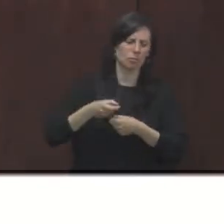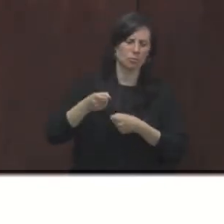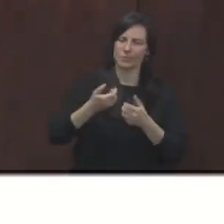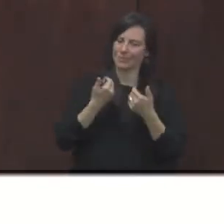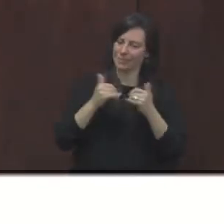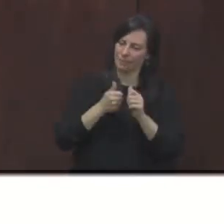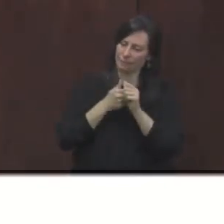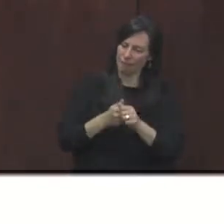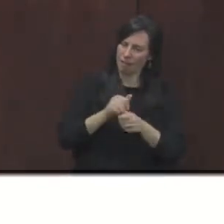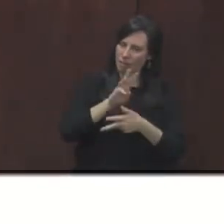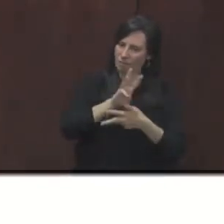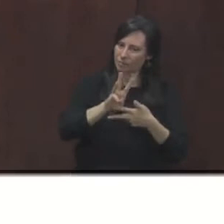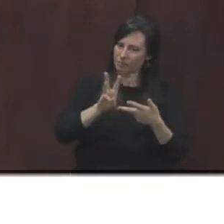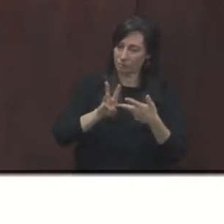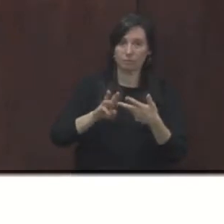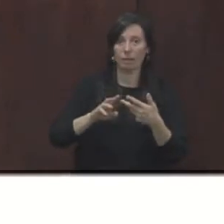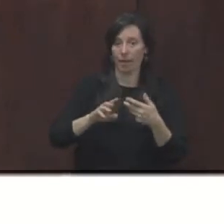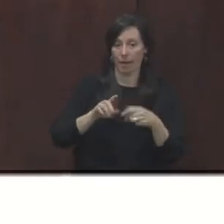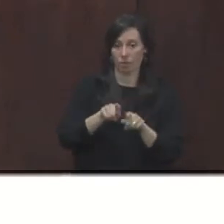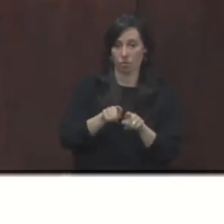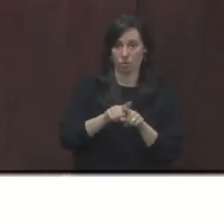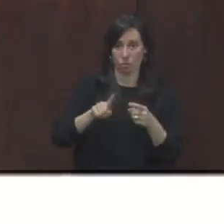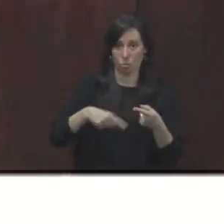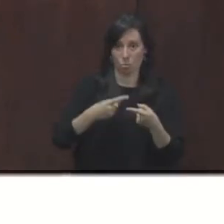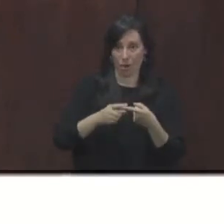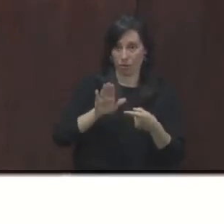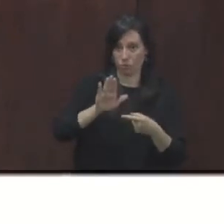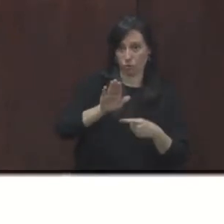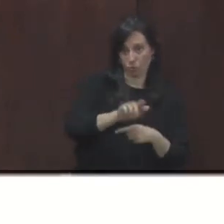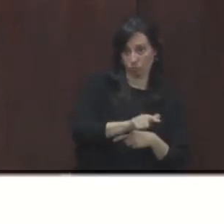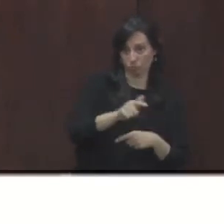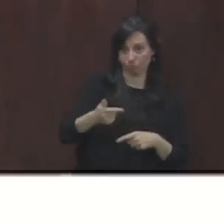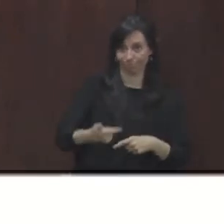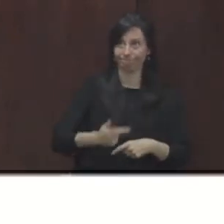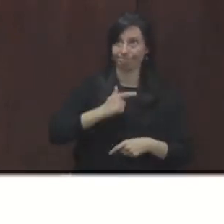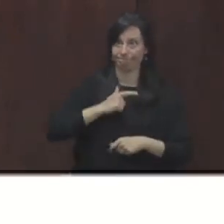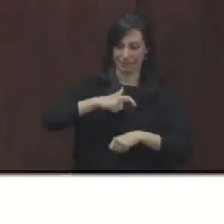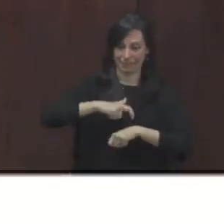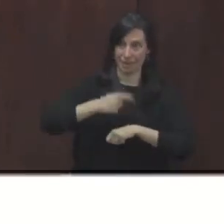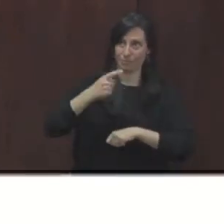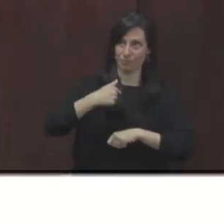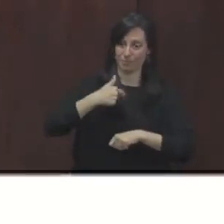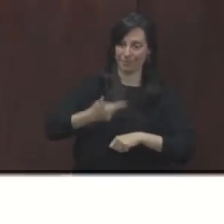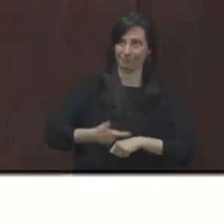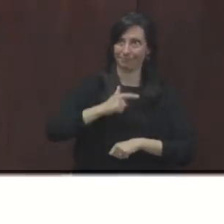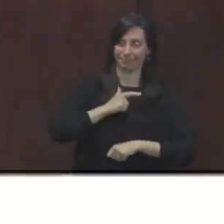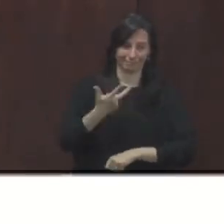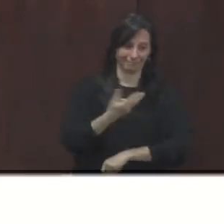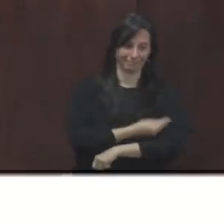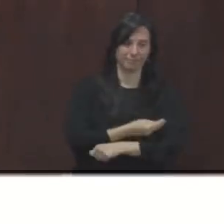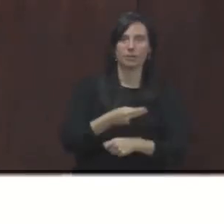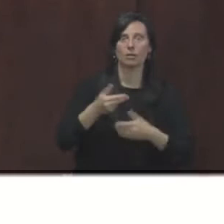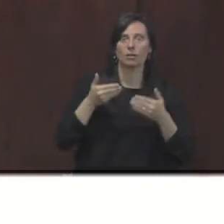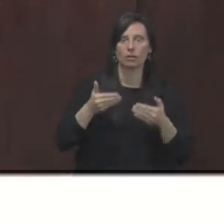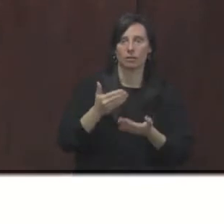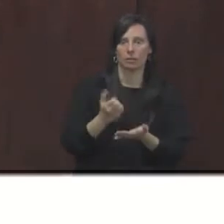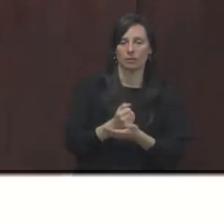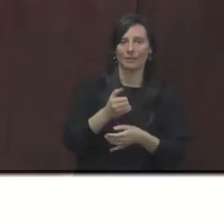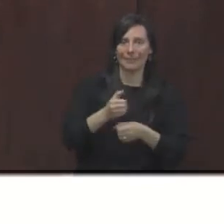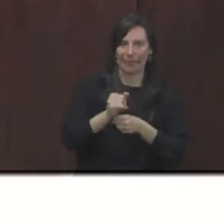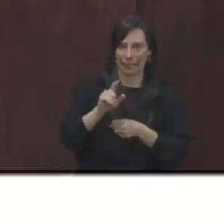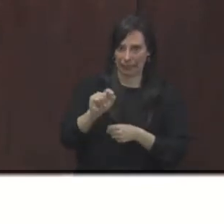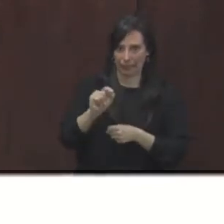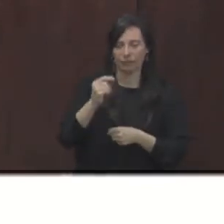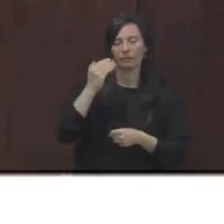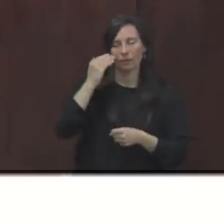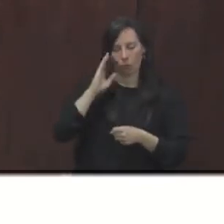vaccine when it's your turn. That vaccine is an incredible gift, and we're all very excited about it, but it's going to be weeks before we have a